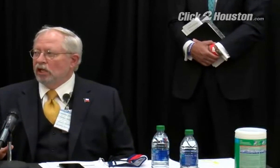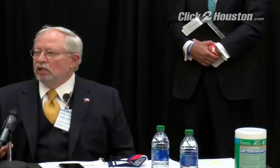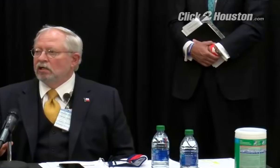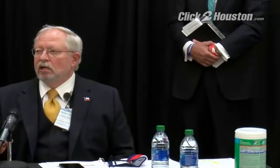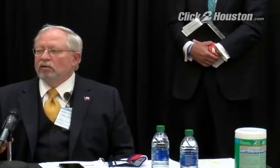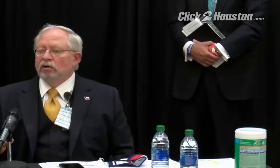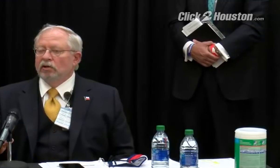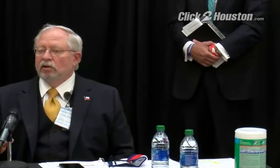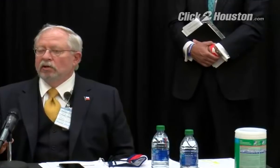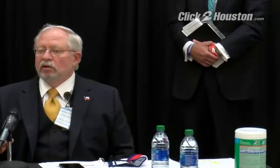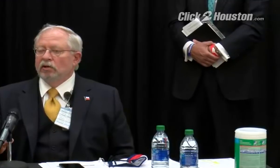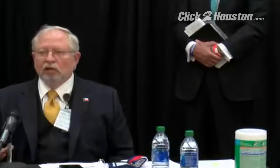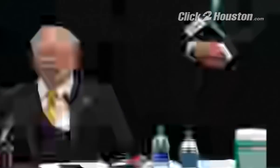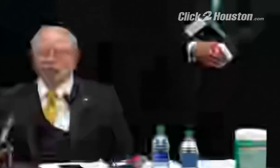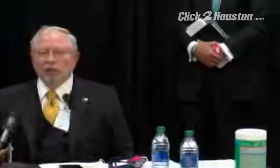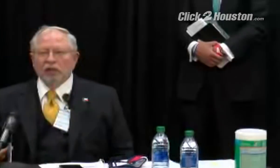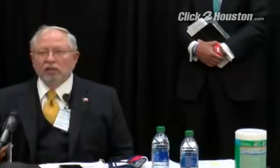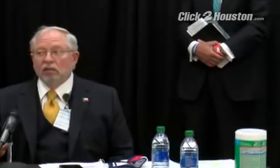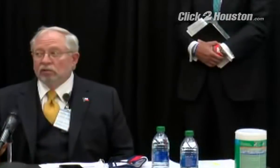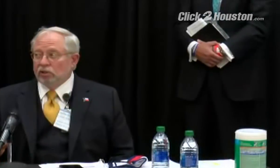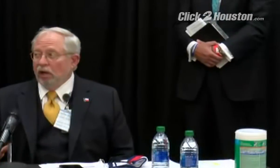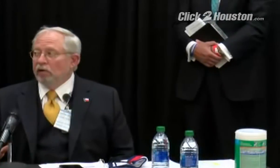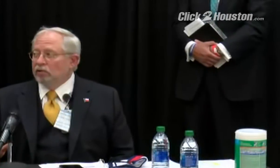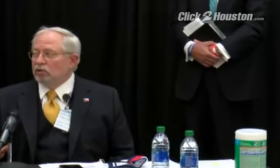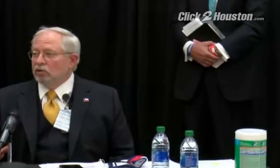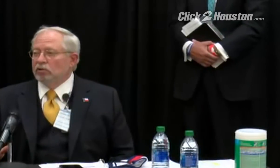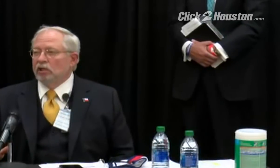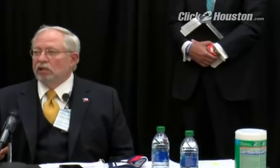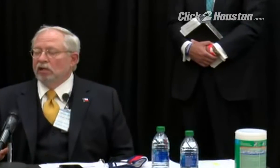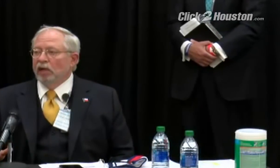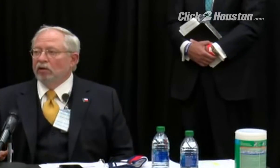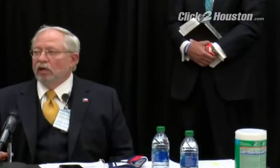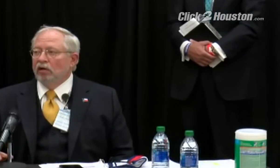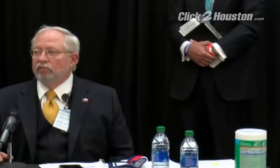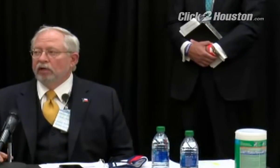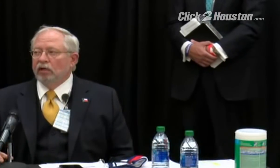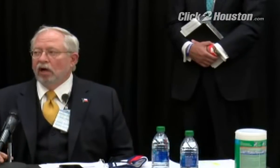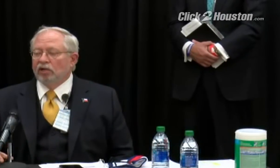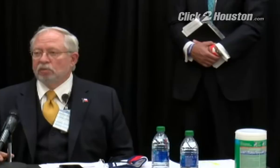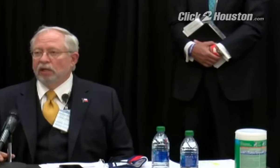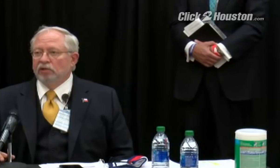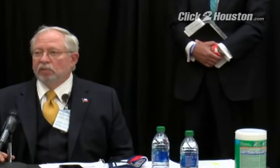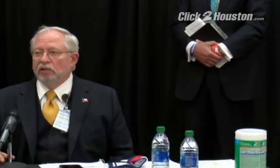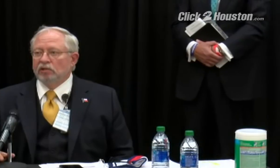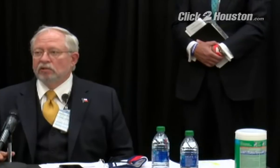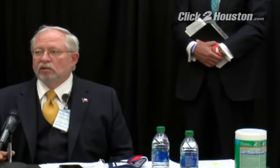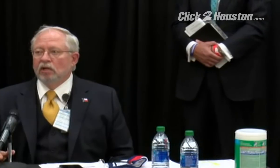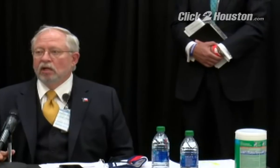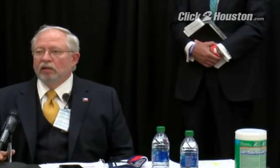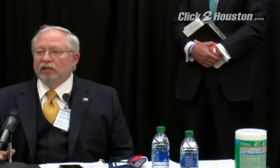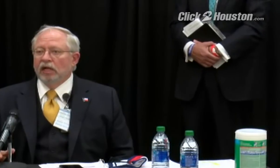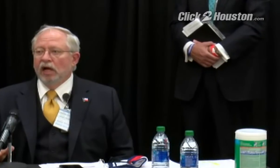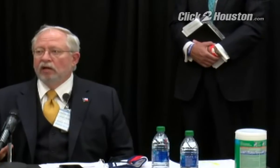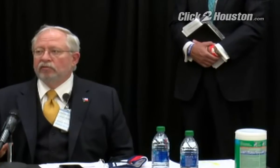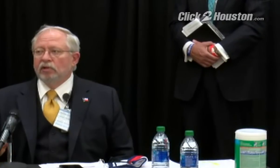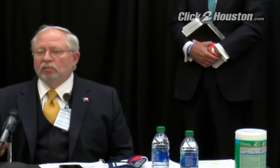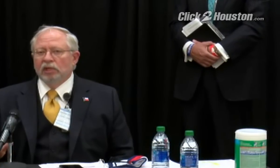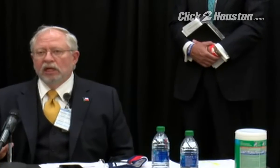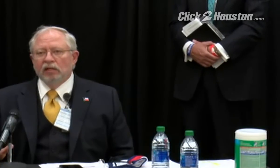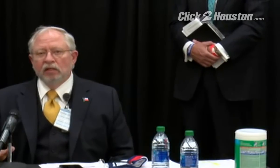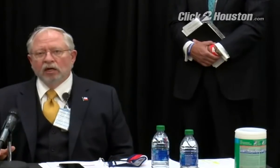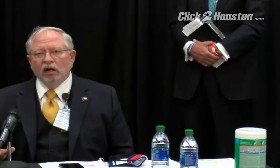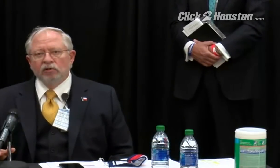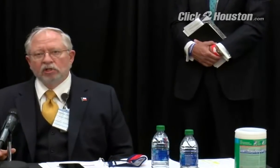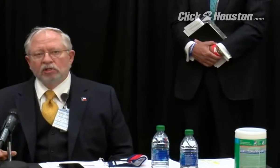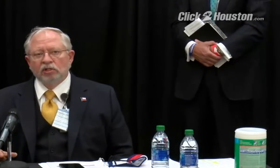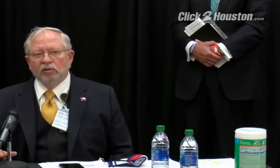of the state that are experiencing a really scary surge in the amount of hospitalized patients that they have. But